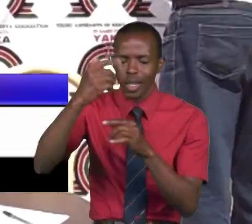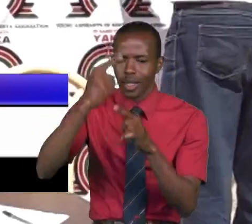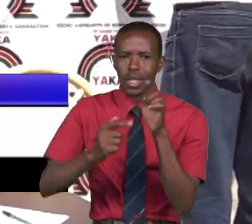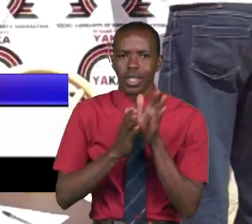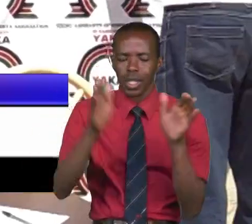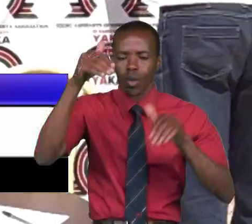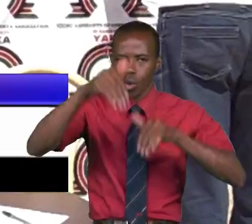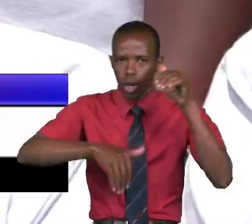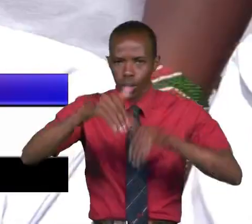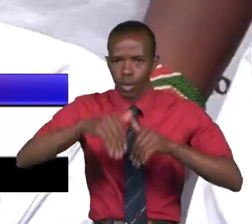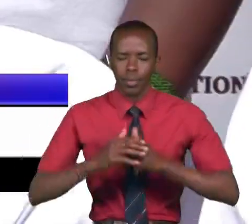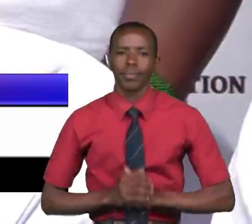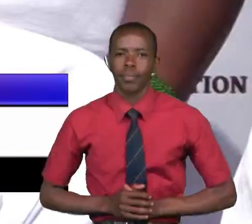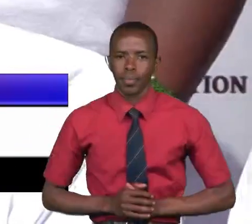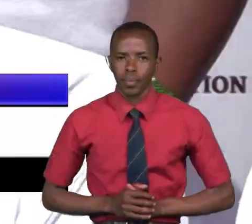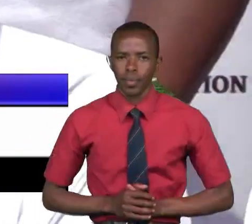general elections.